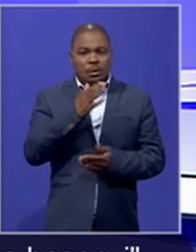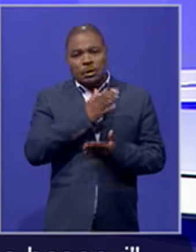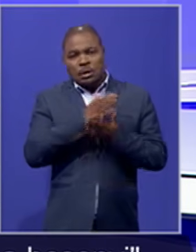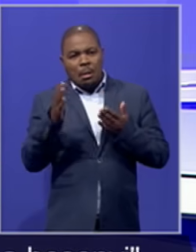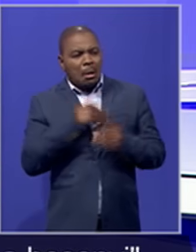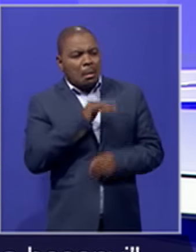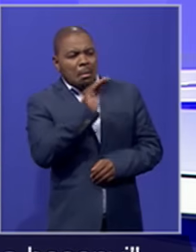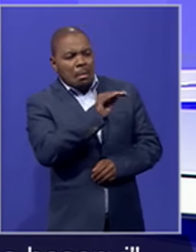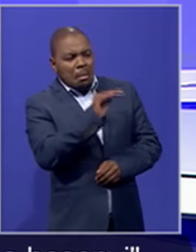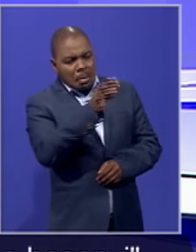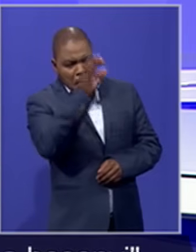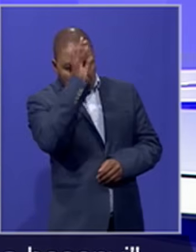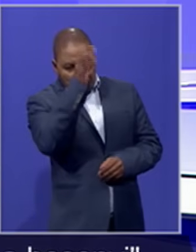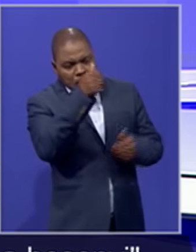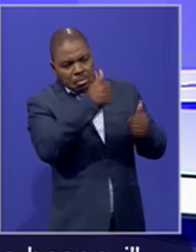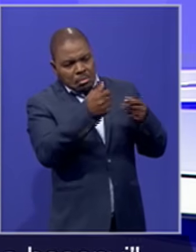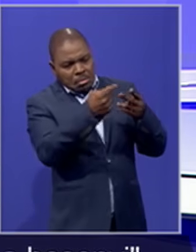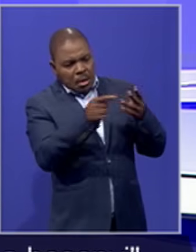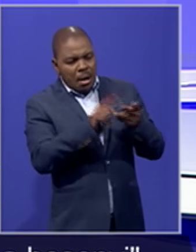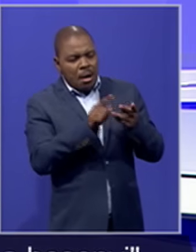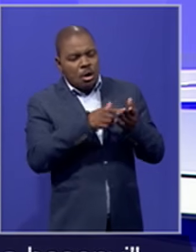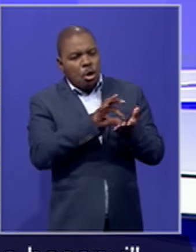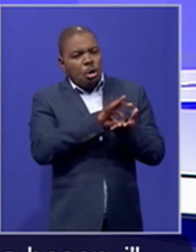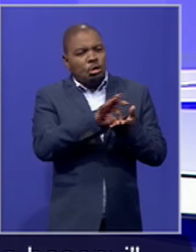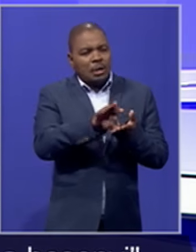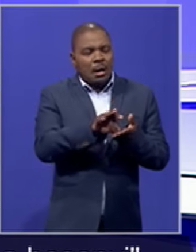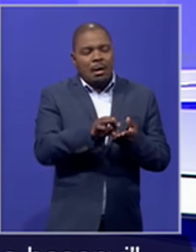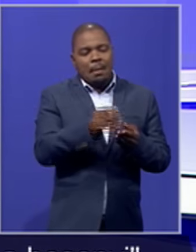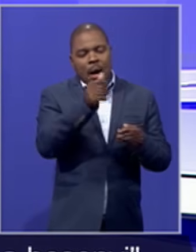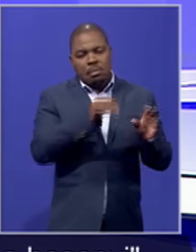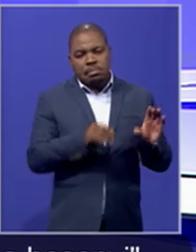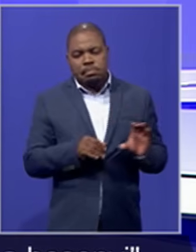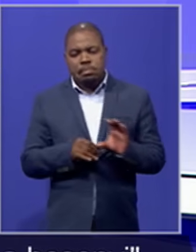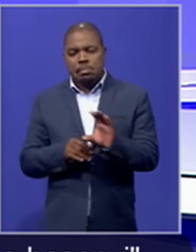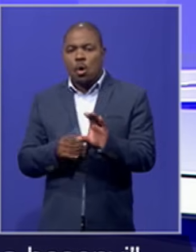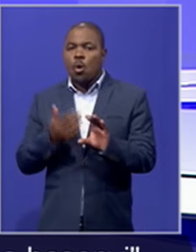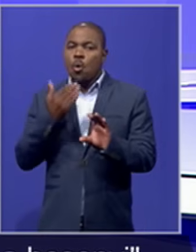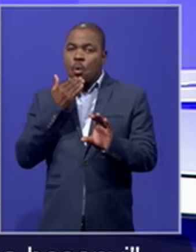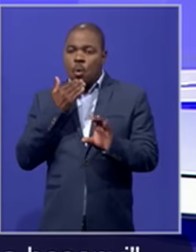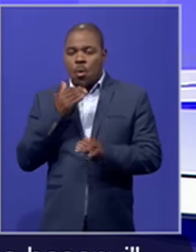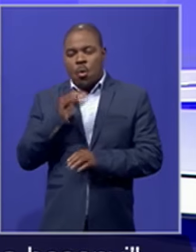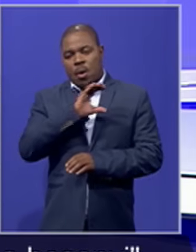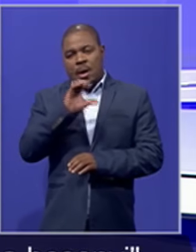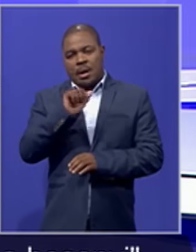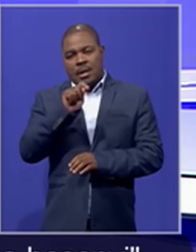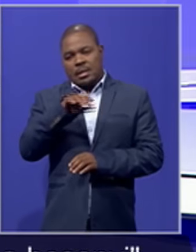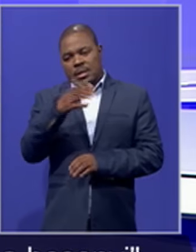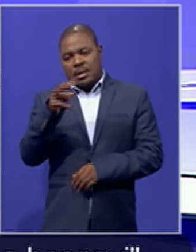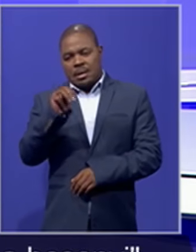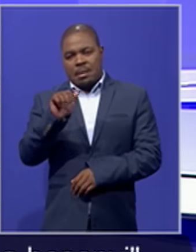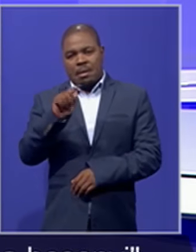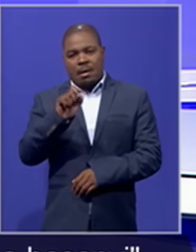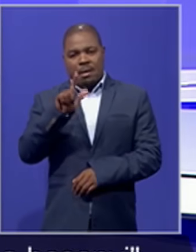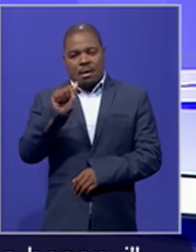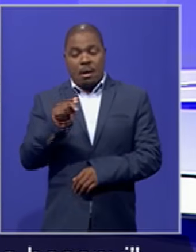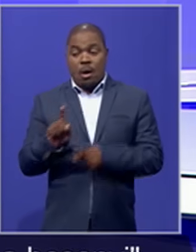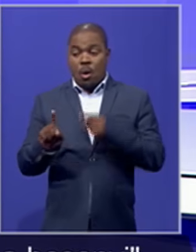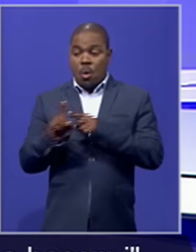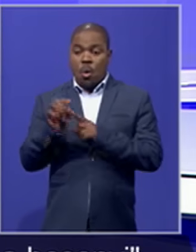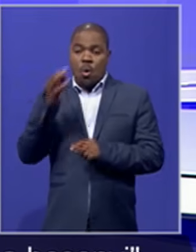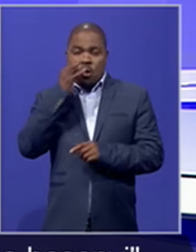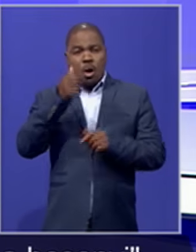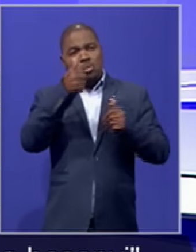tša maphodisa lefapha la dithendara le be le lebiša mašeleng ao go rakgwebo Vosmos Matlala. O o boletse gore batlhankedi bagolo